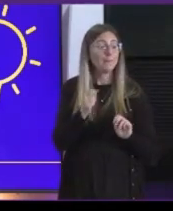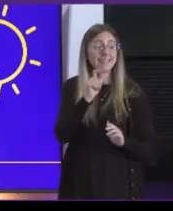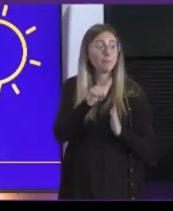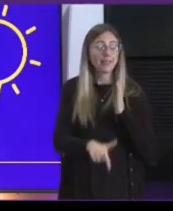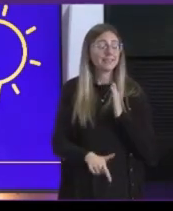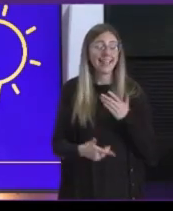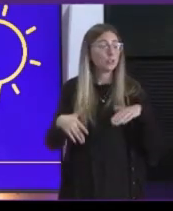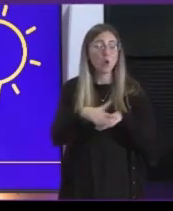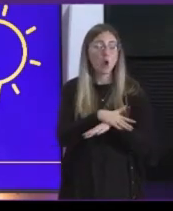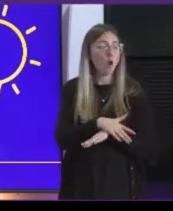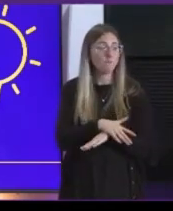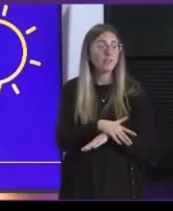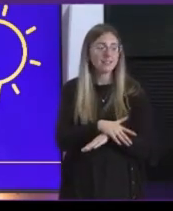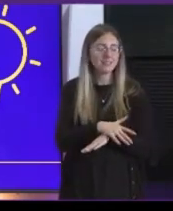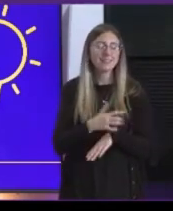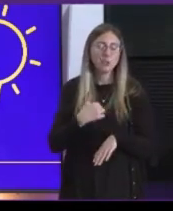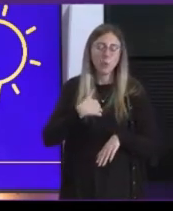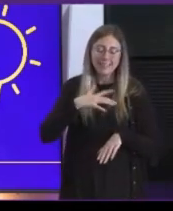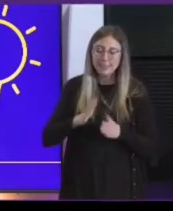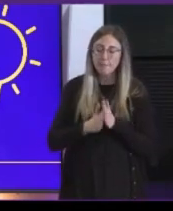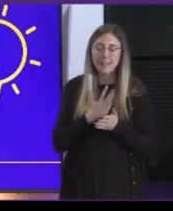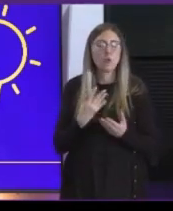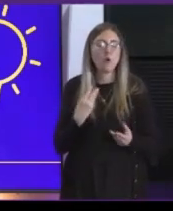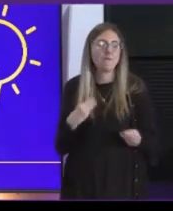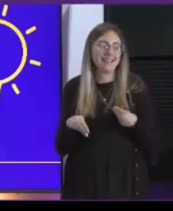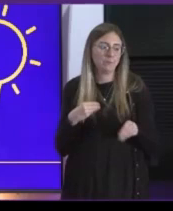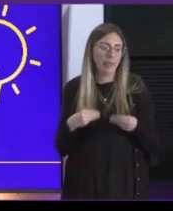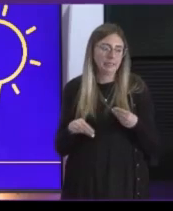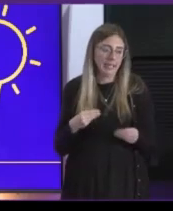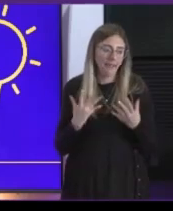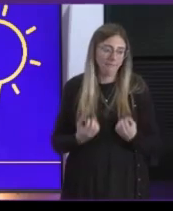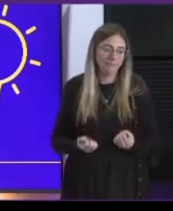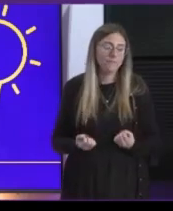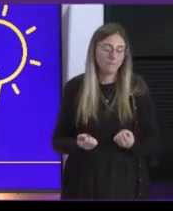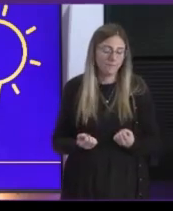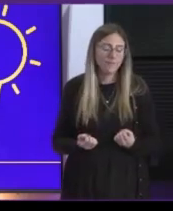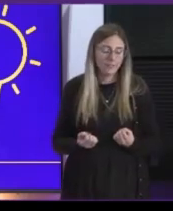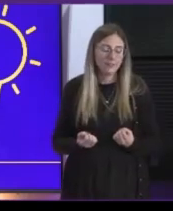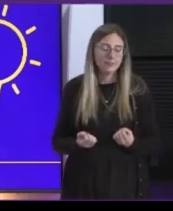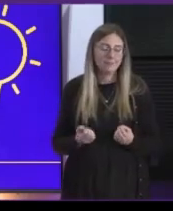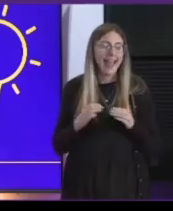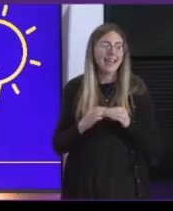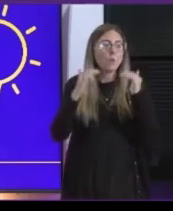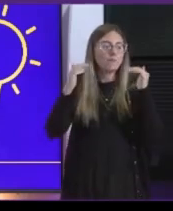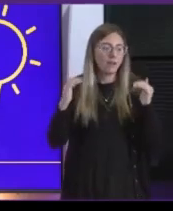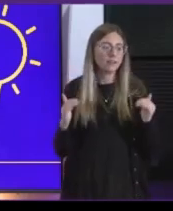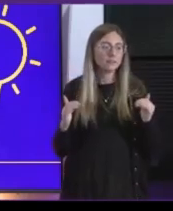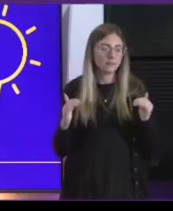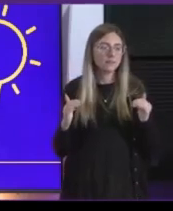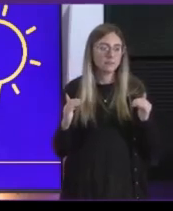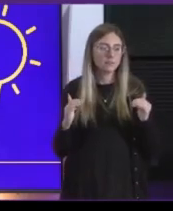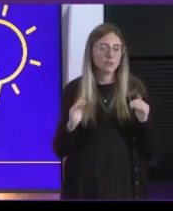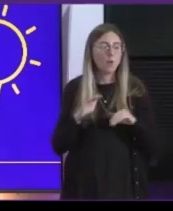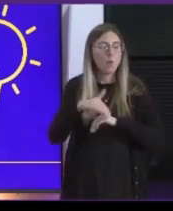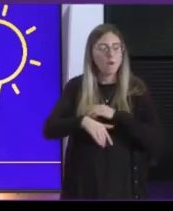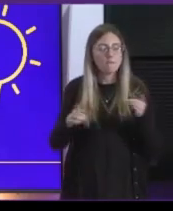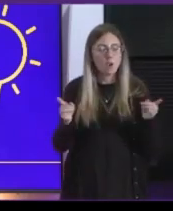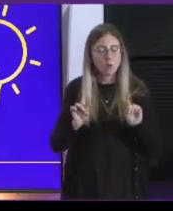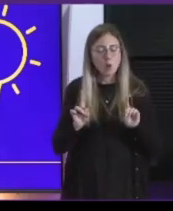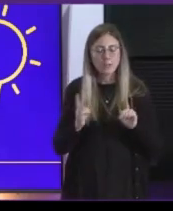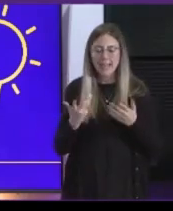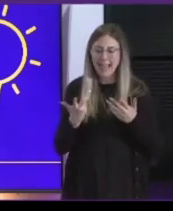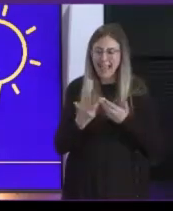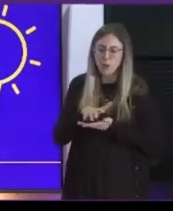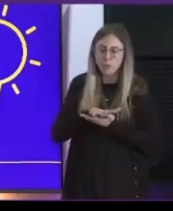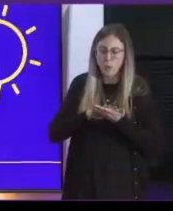So there is going to be some flexibility and there has to be some kind of equivalence, as to how we define something